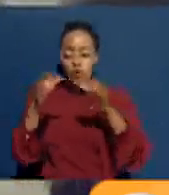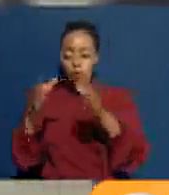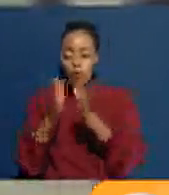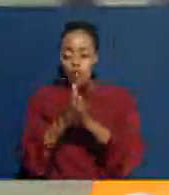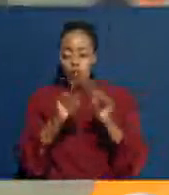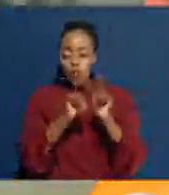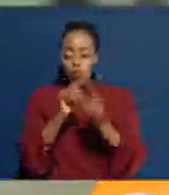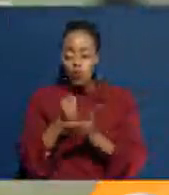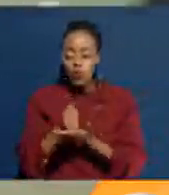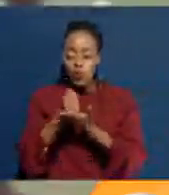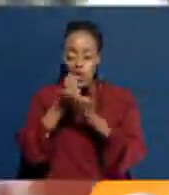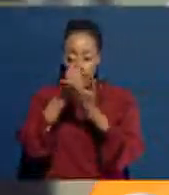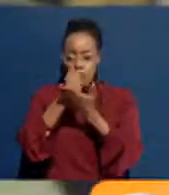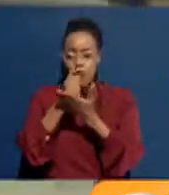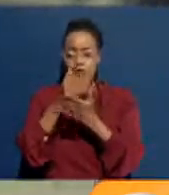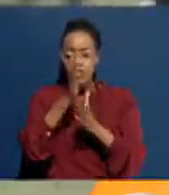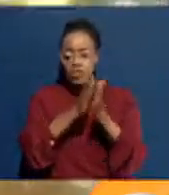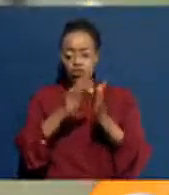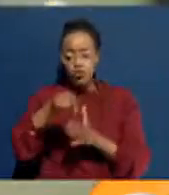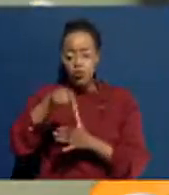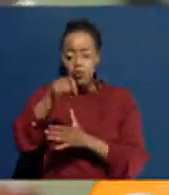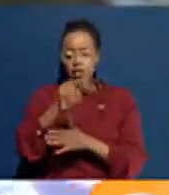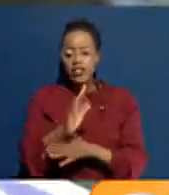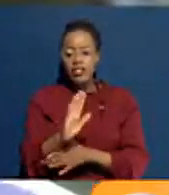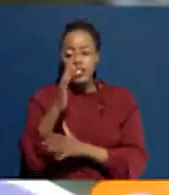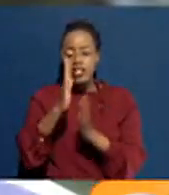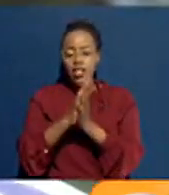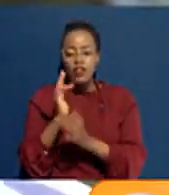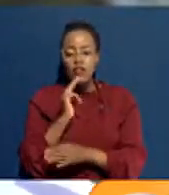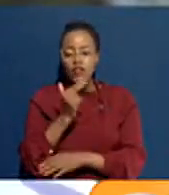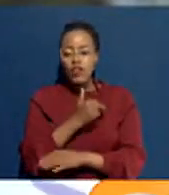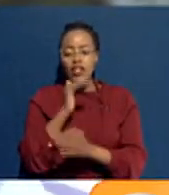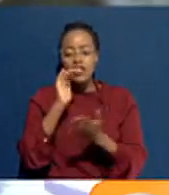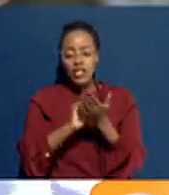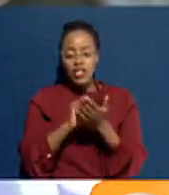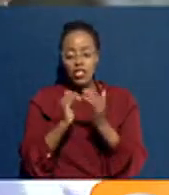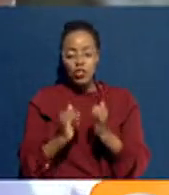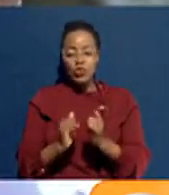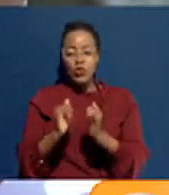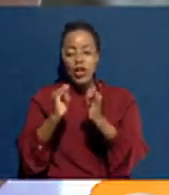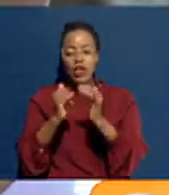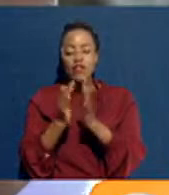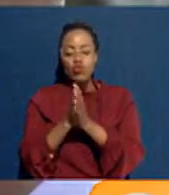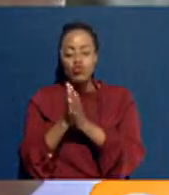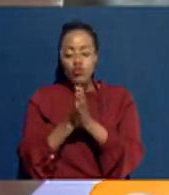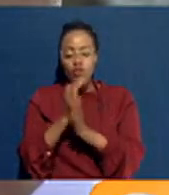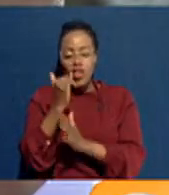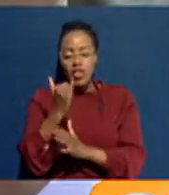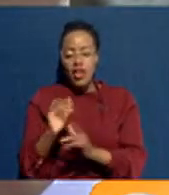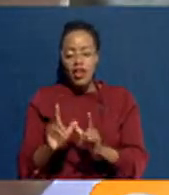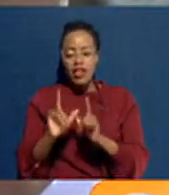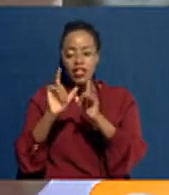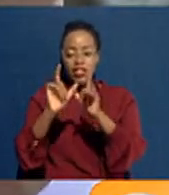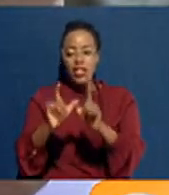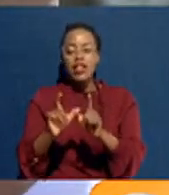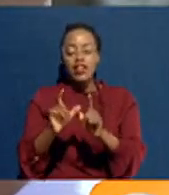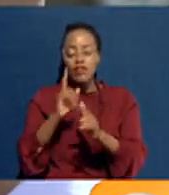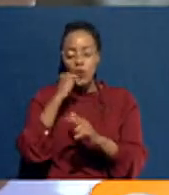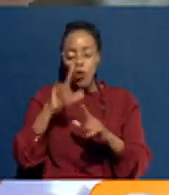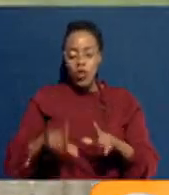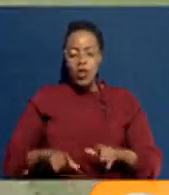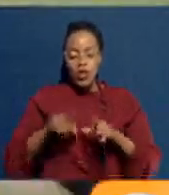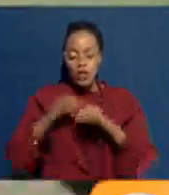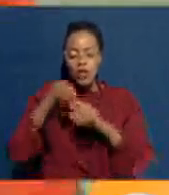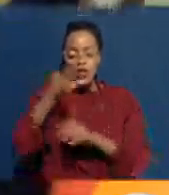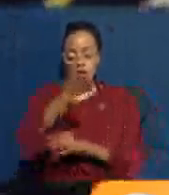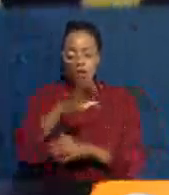also helping to plant trees and for us again, trying to inspire some young talents that they are living in the area.